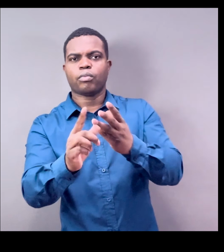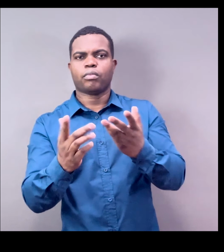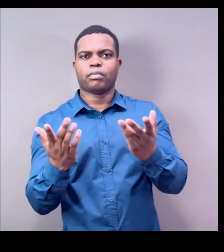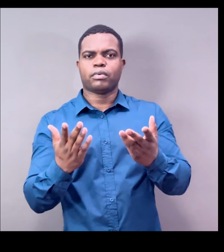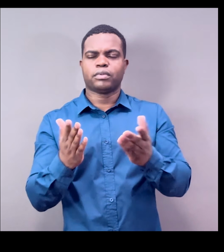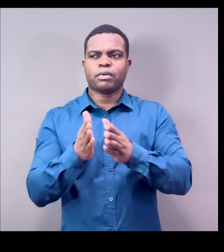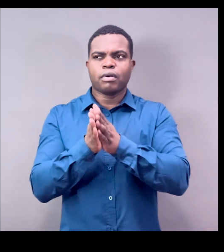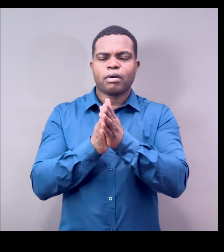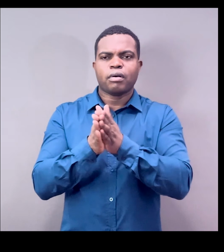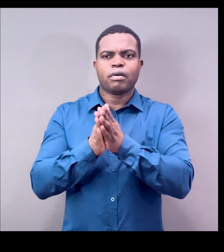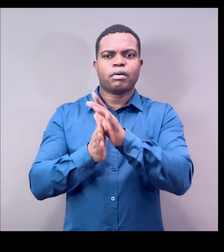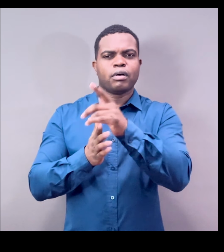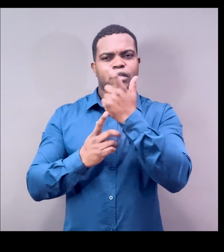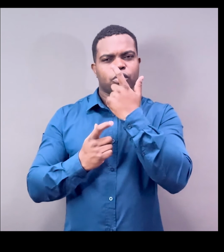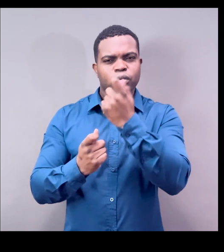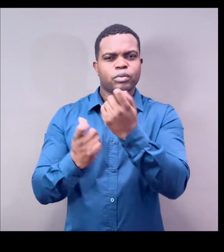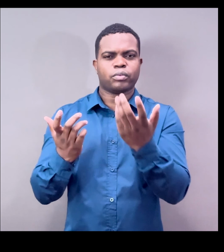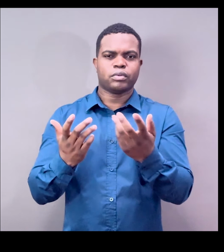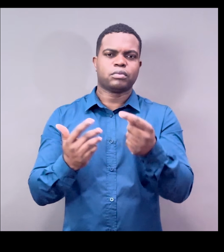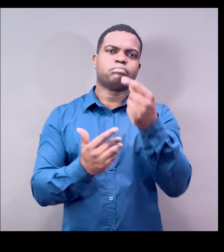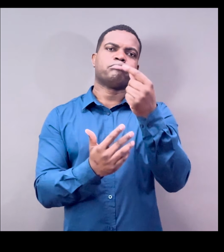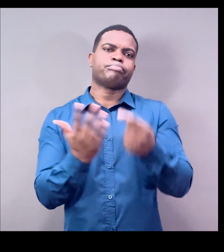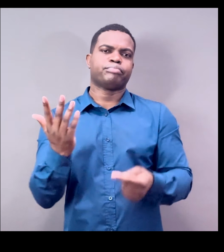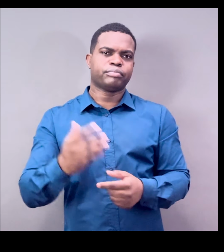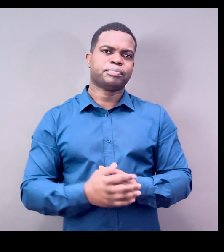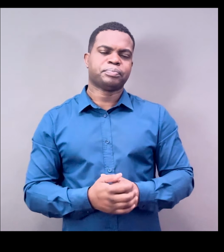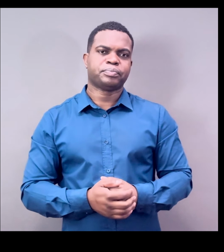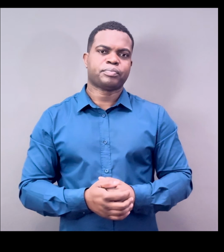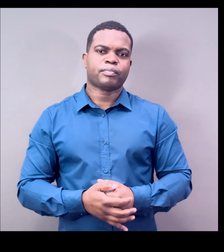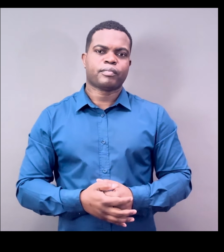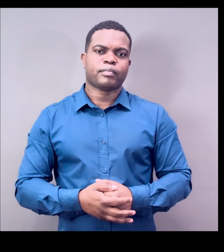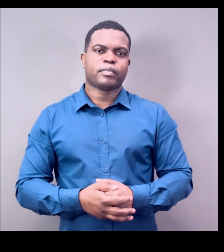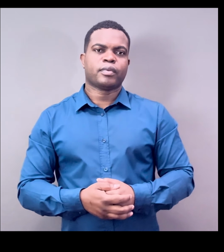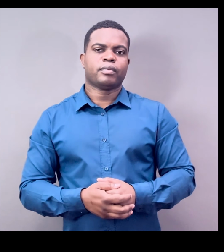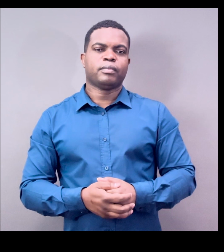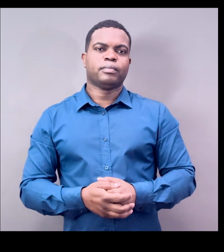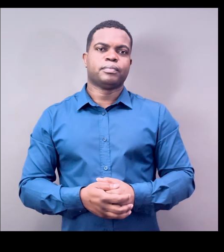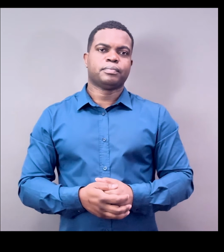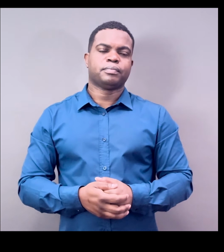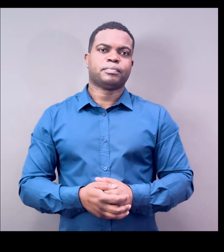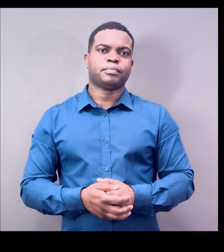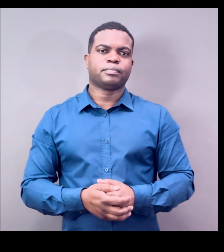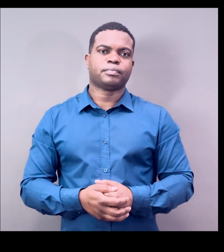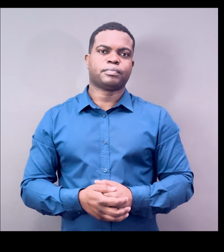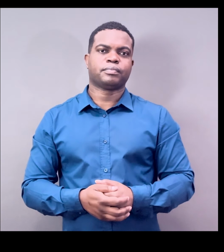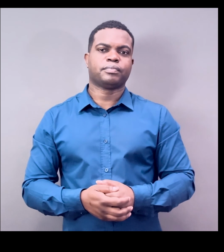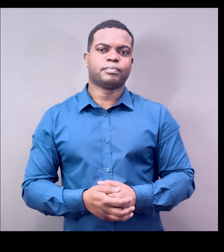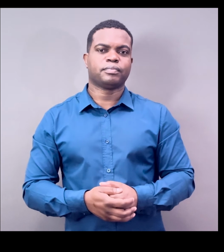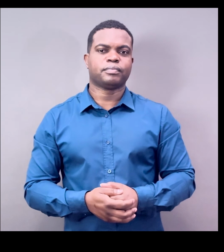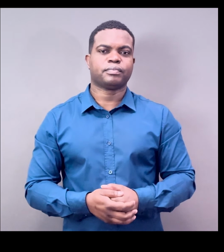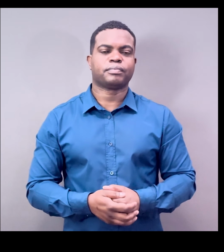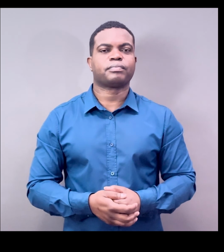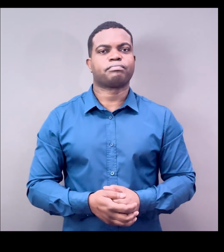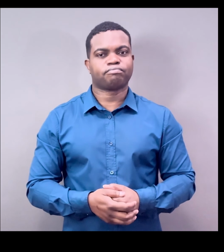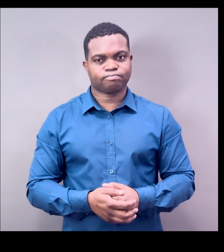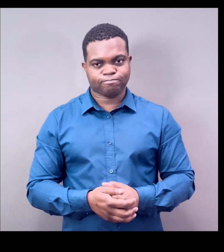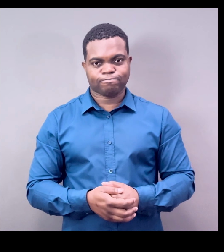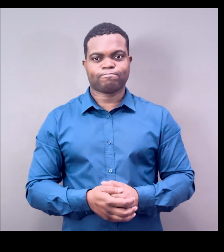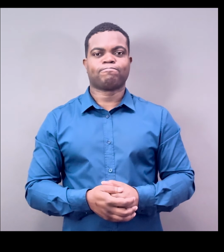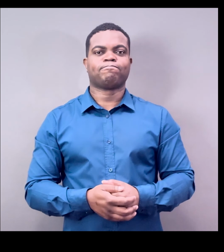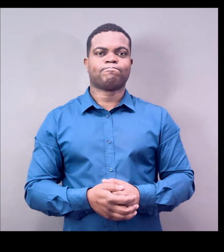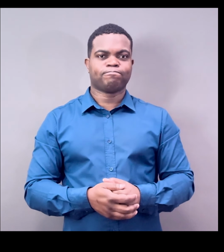here is analyzing stakeholders' interest, influence,